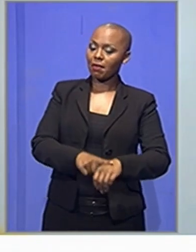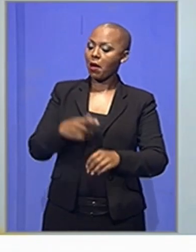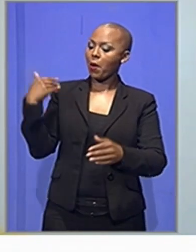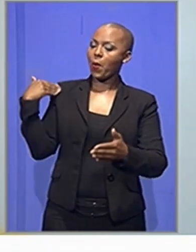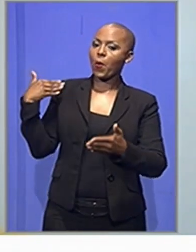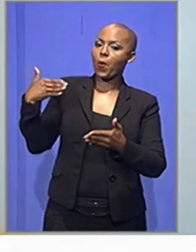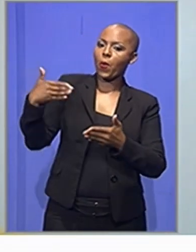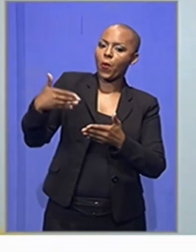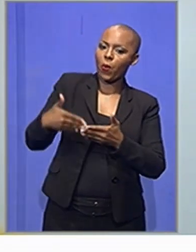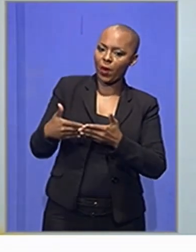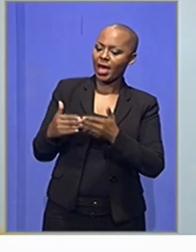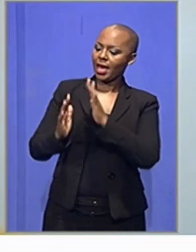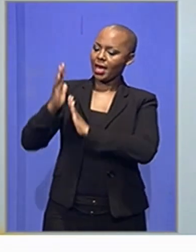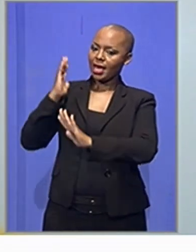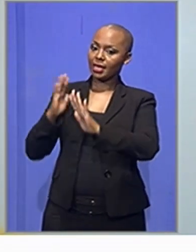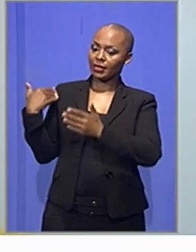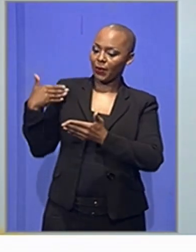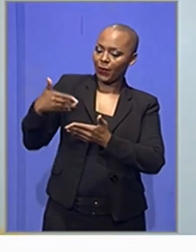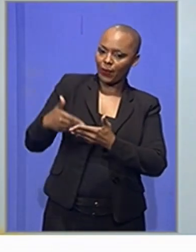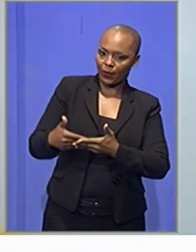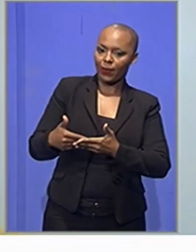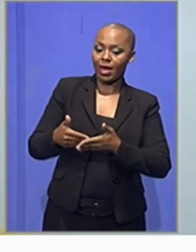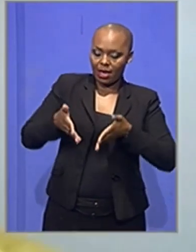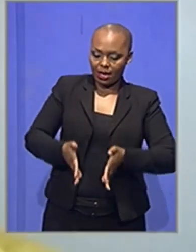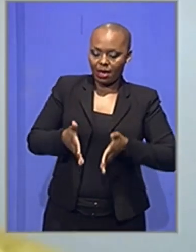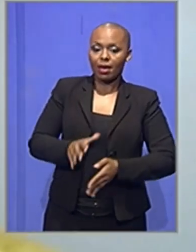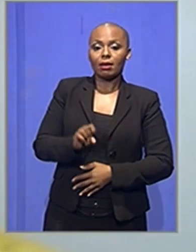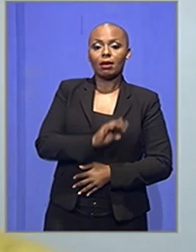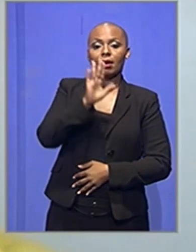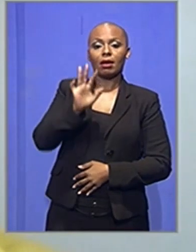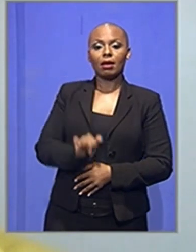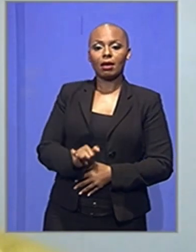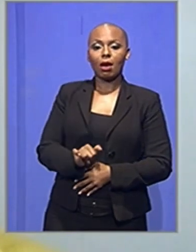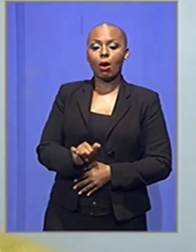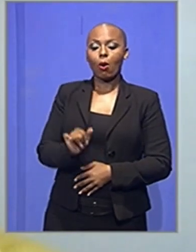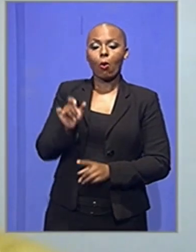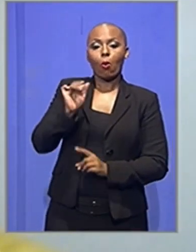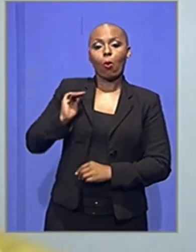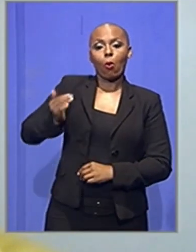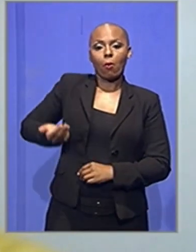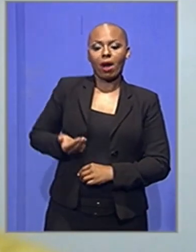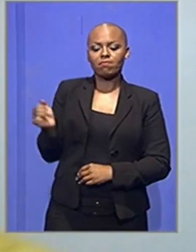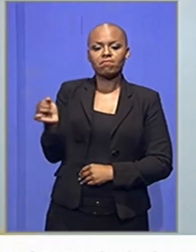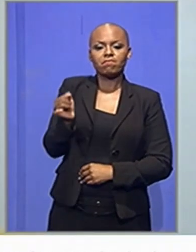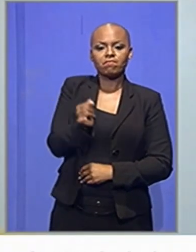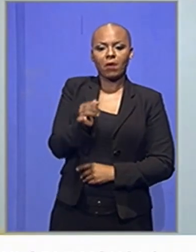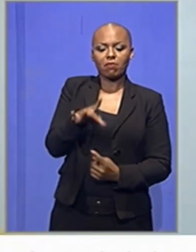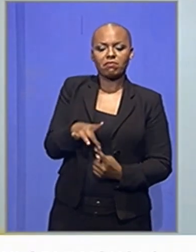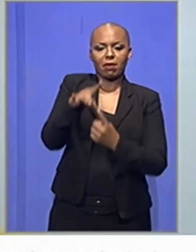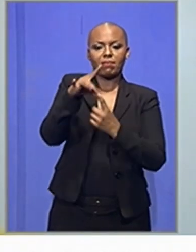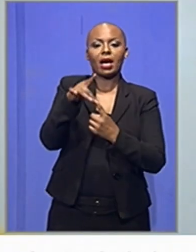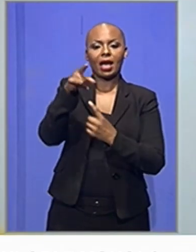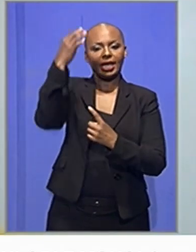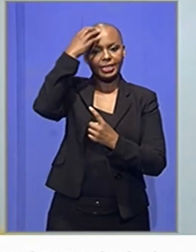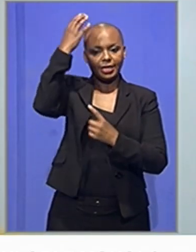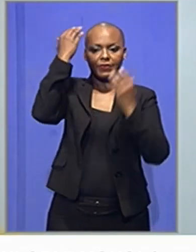of our country, a woman was recommended to become the Chief Justice of our country.